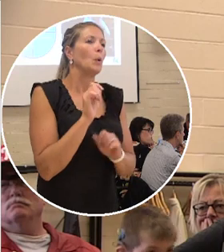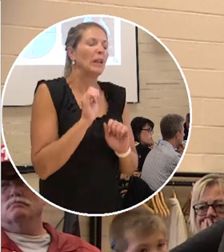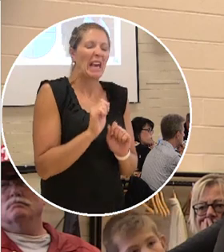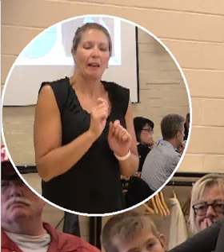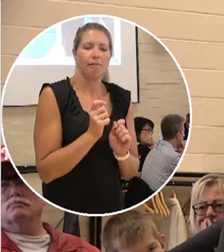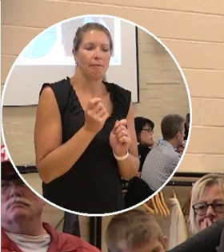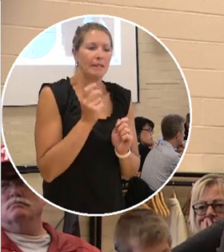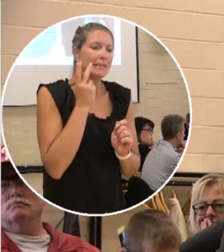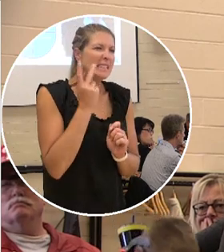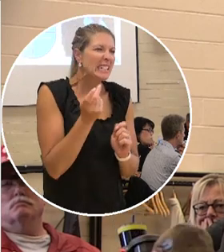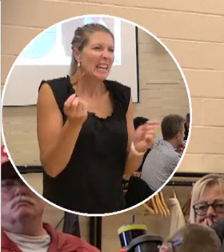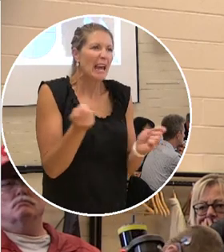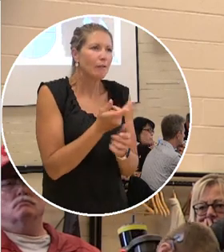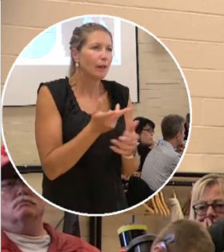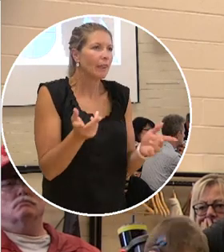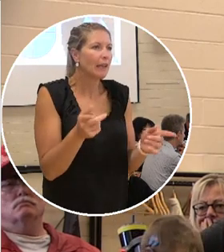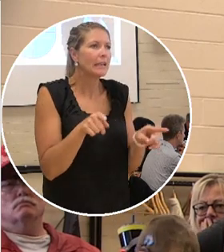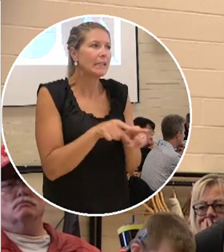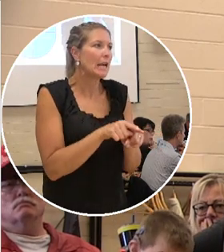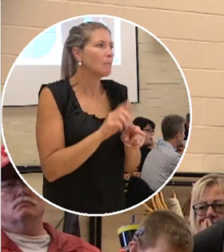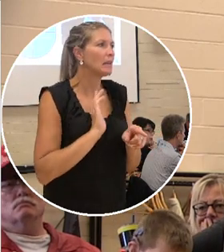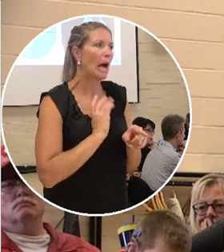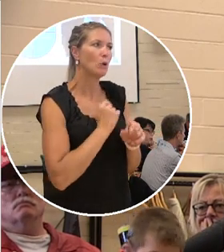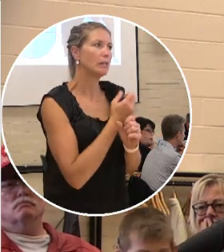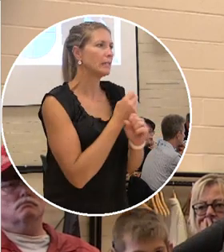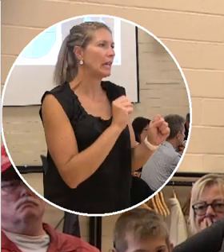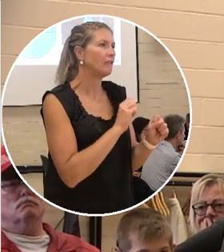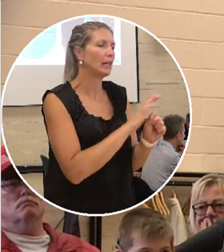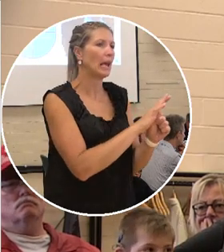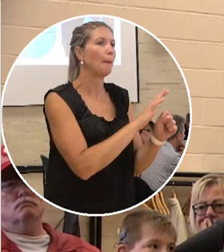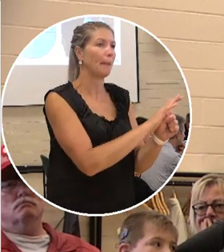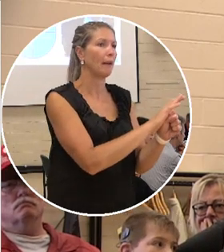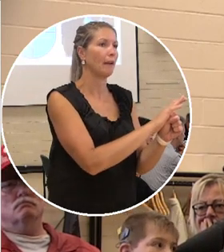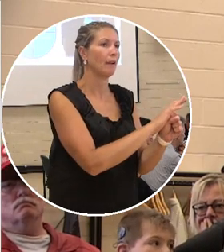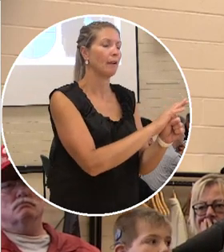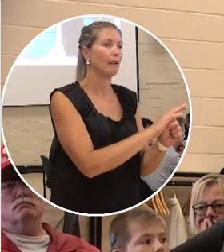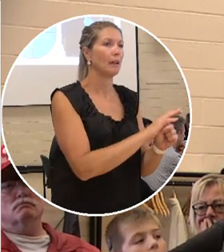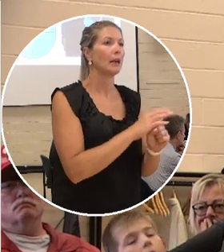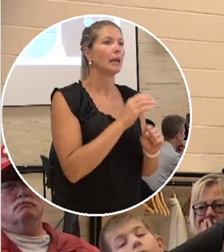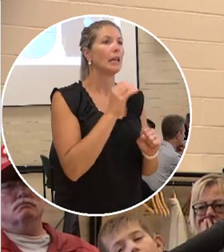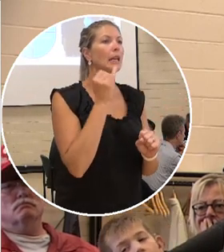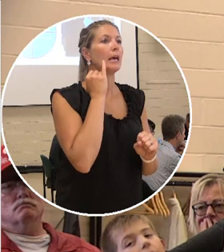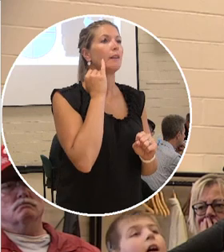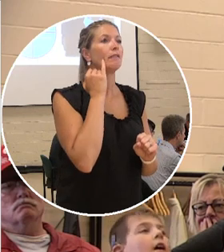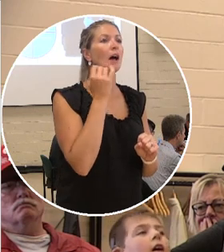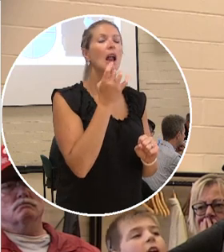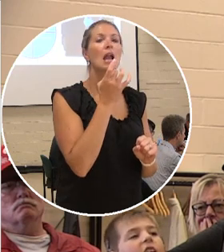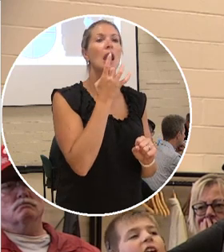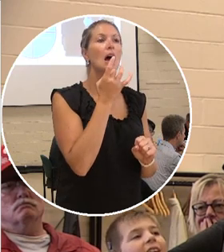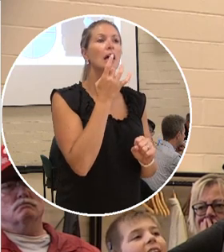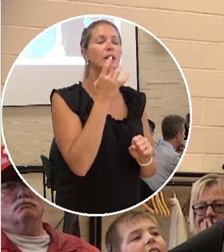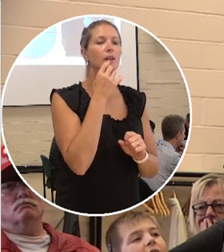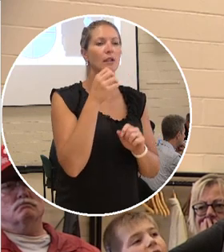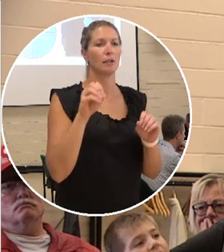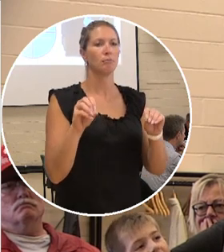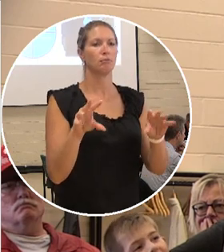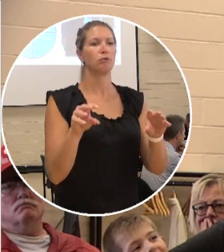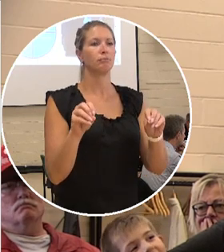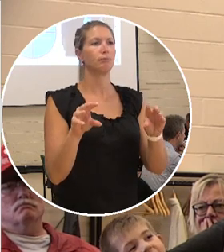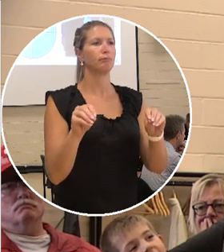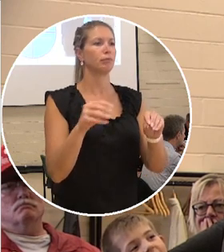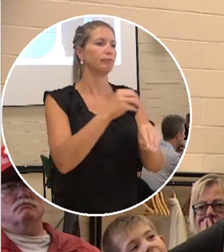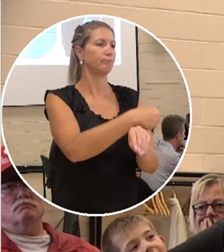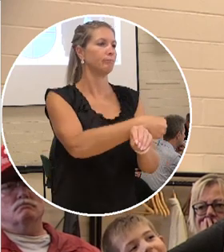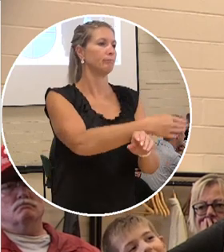to, as we did in the safety campaign, when the lights are activated and when the stop arm is activated. So we will know at any